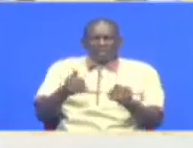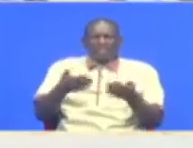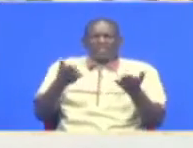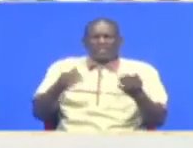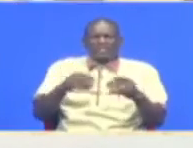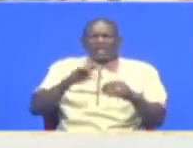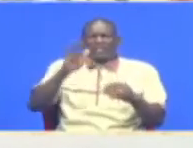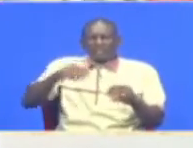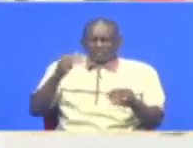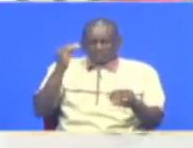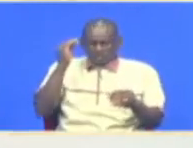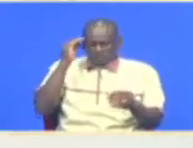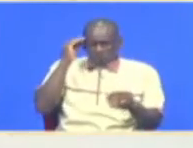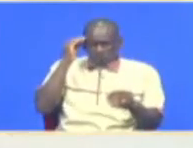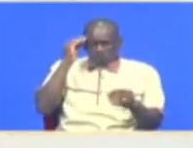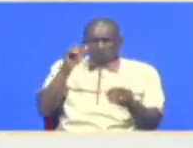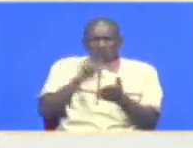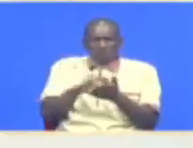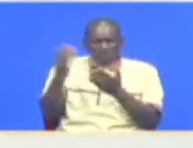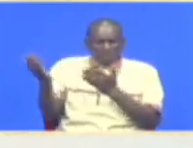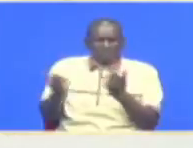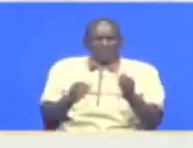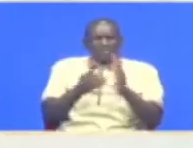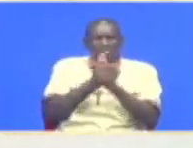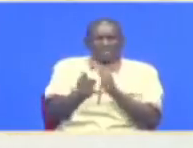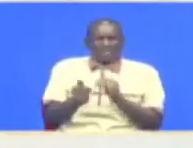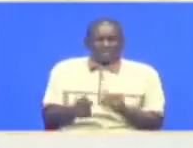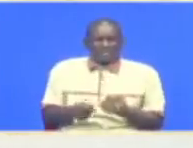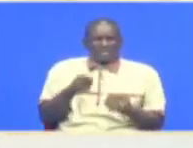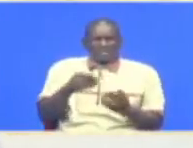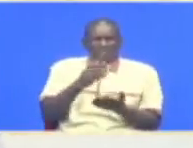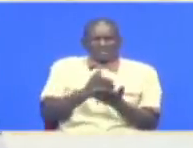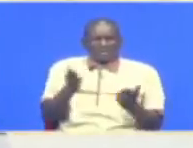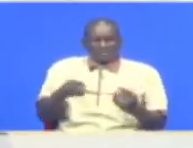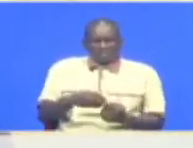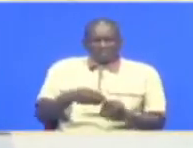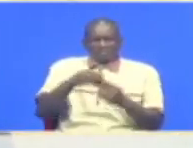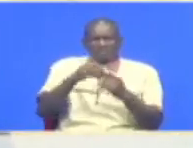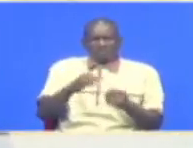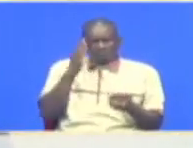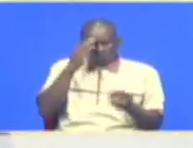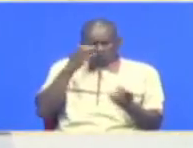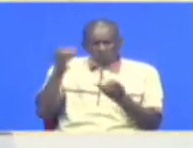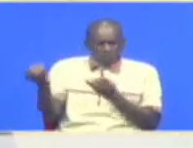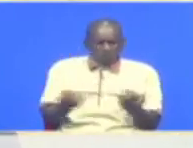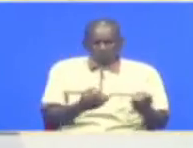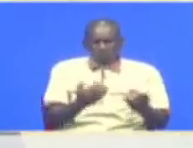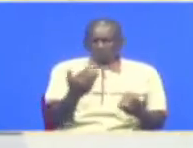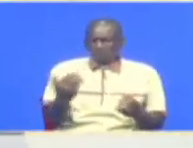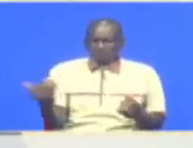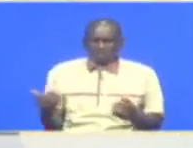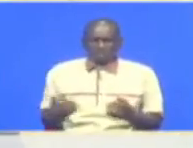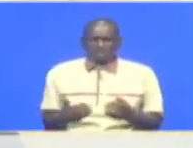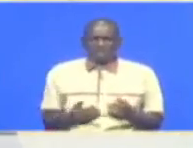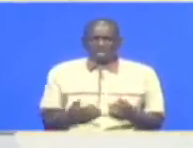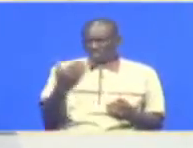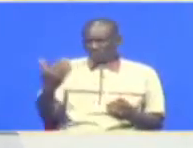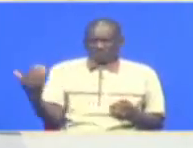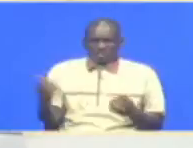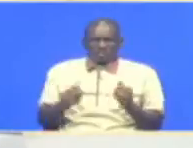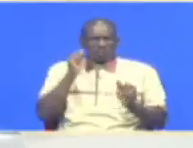can bring out their talents. I'd say this is something special, you know, introducing the young ones, the small ones to